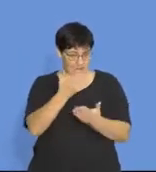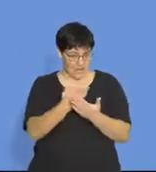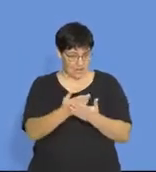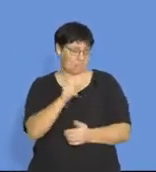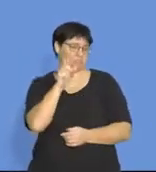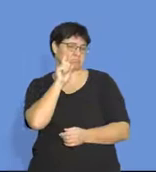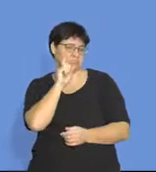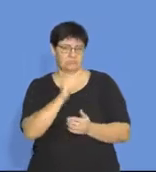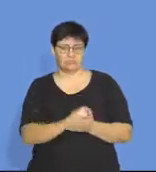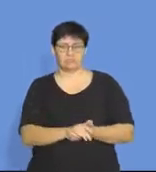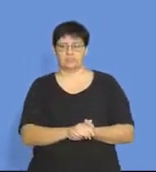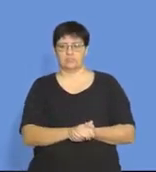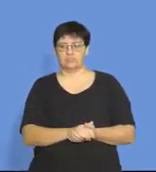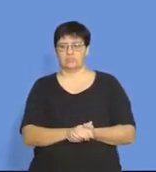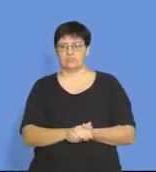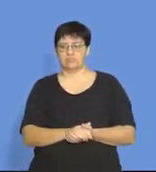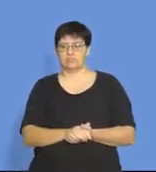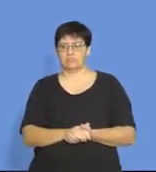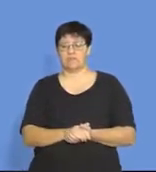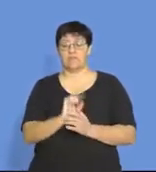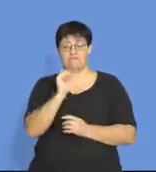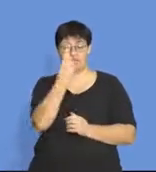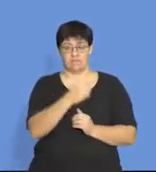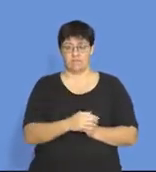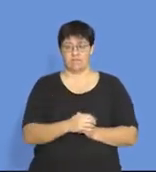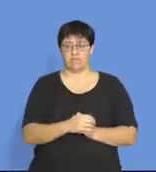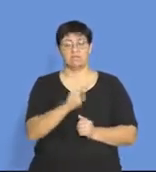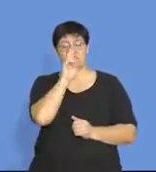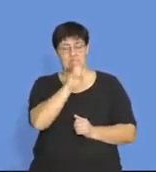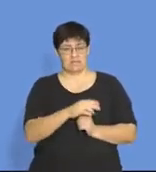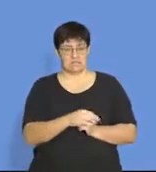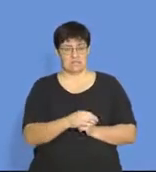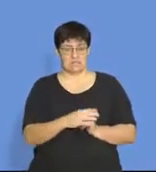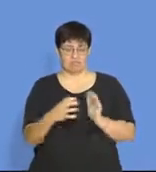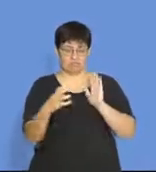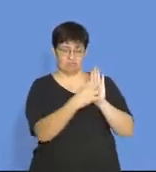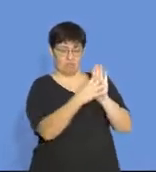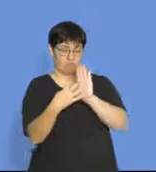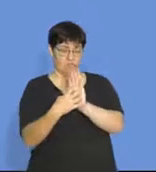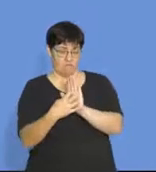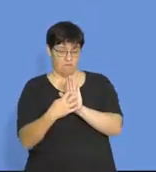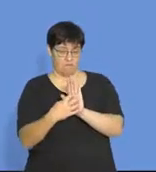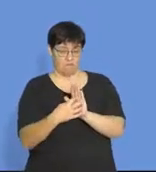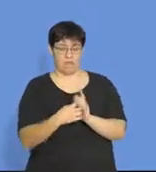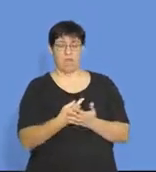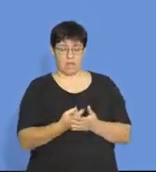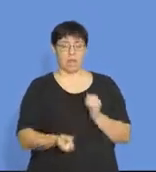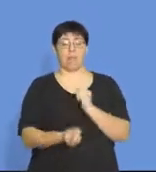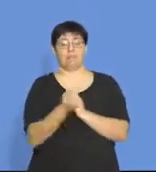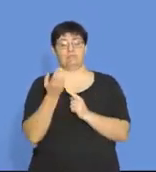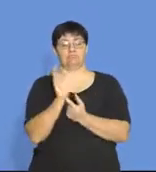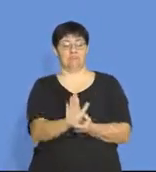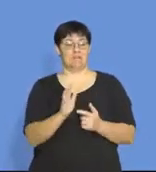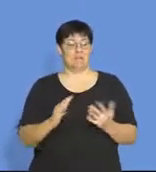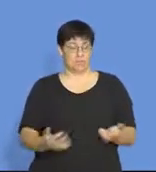mine here? Let's see. All right, so firstly, you can see that if I draw the two graphs, this is how